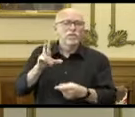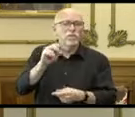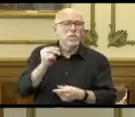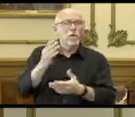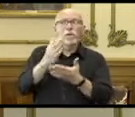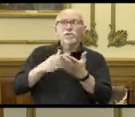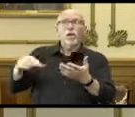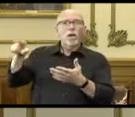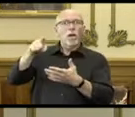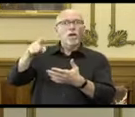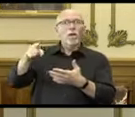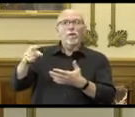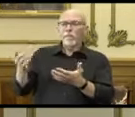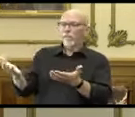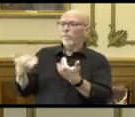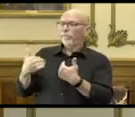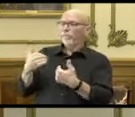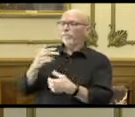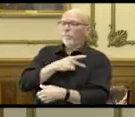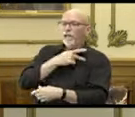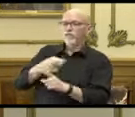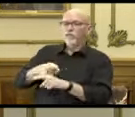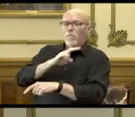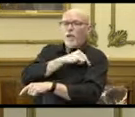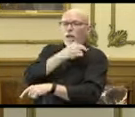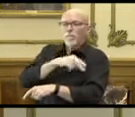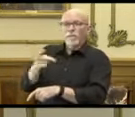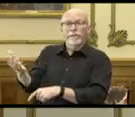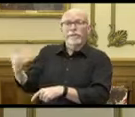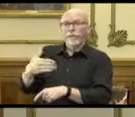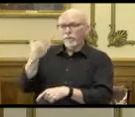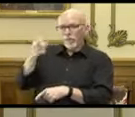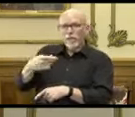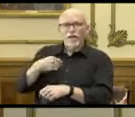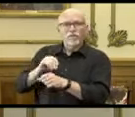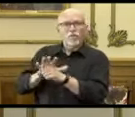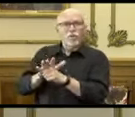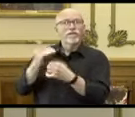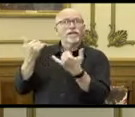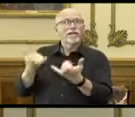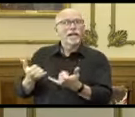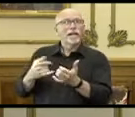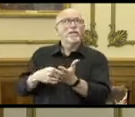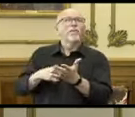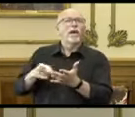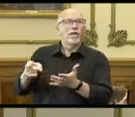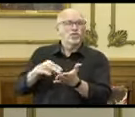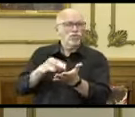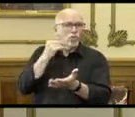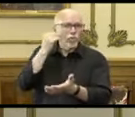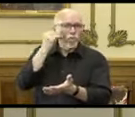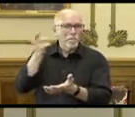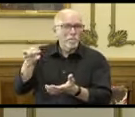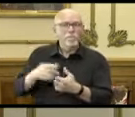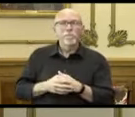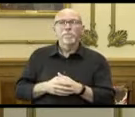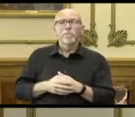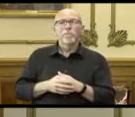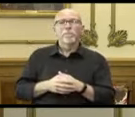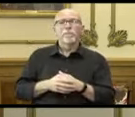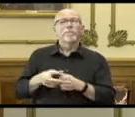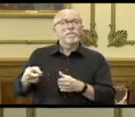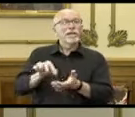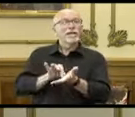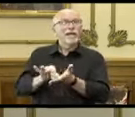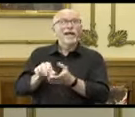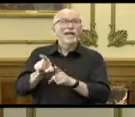facilities admit patients from a hospital who were there because they had COVID and now require a nursing home. While these cases would count